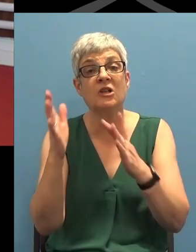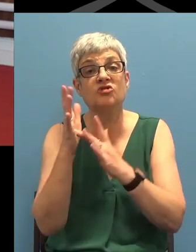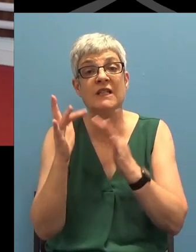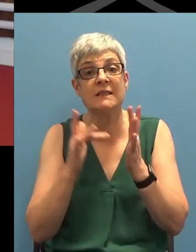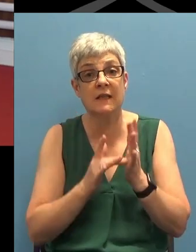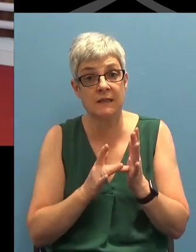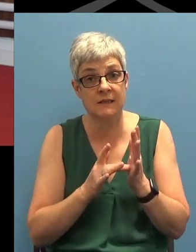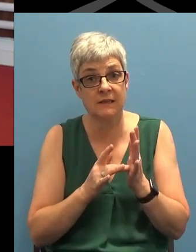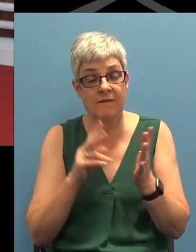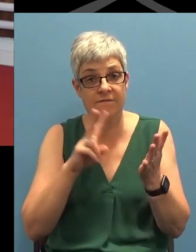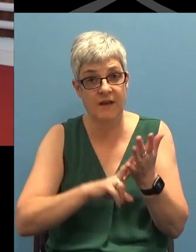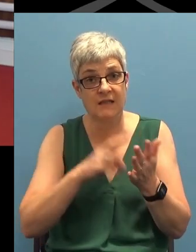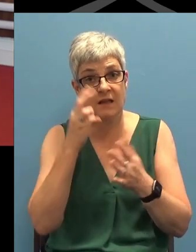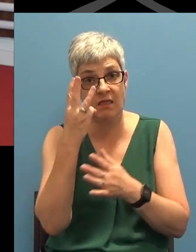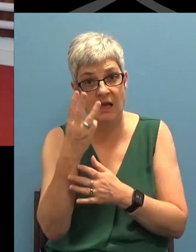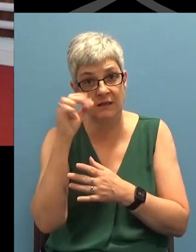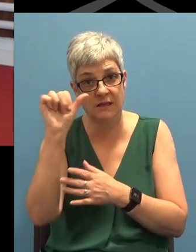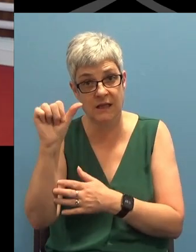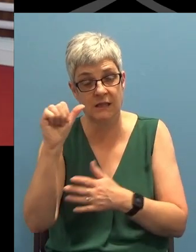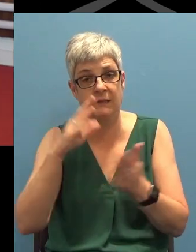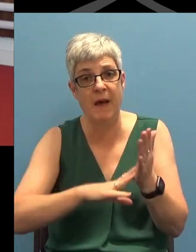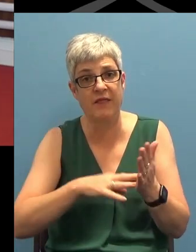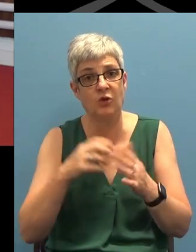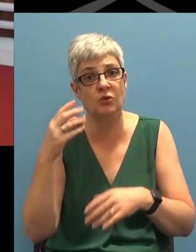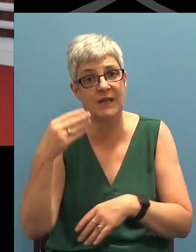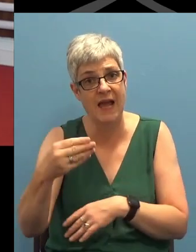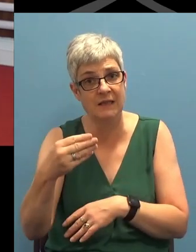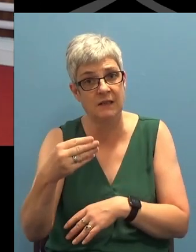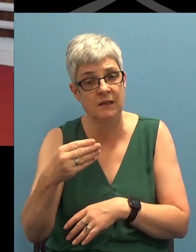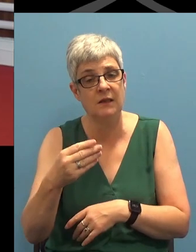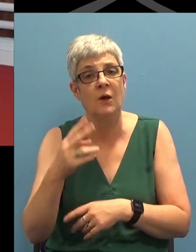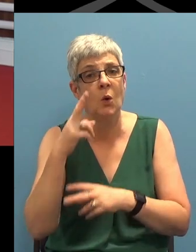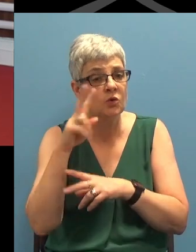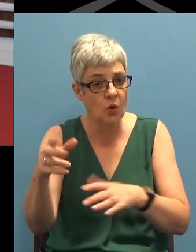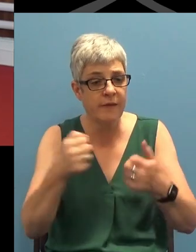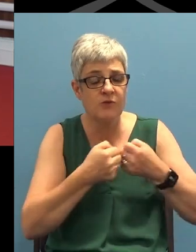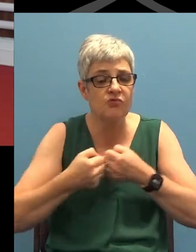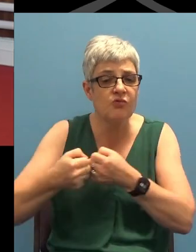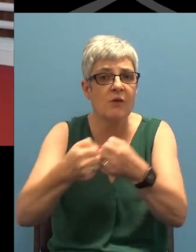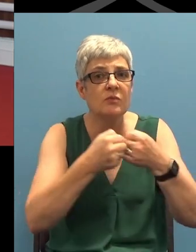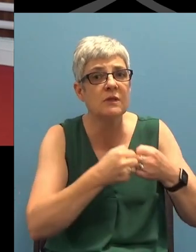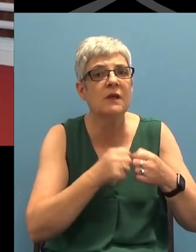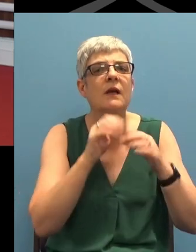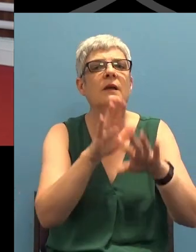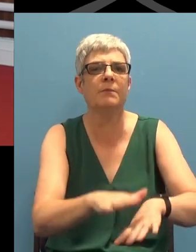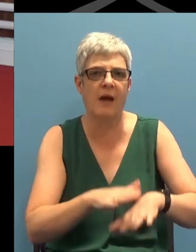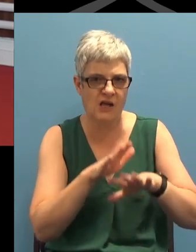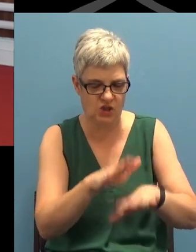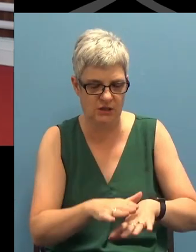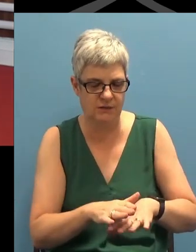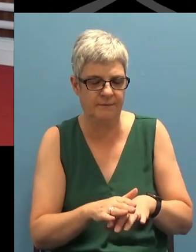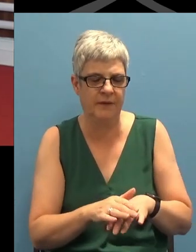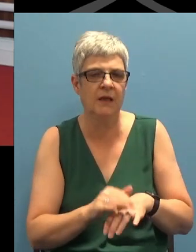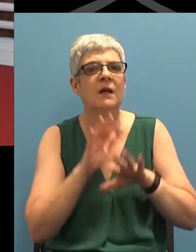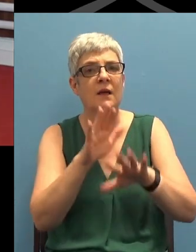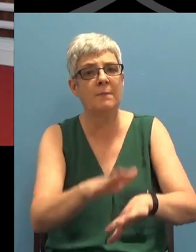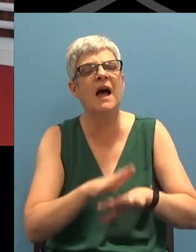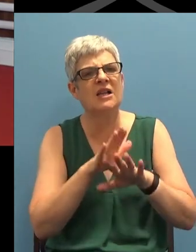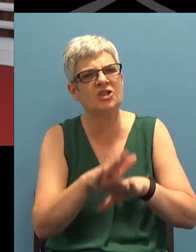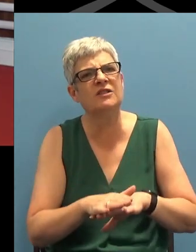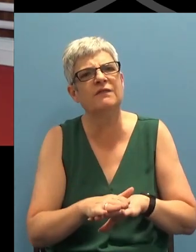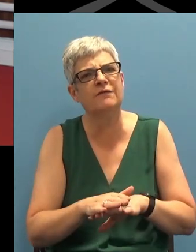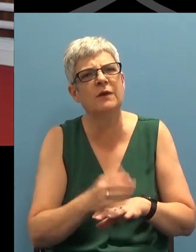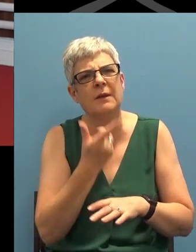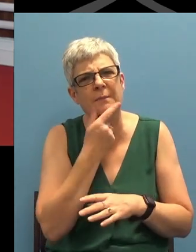Jesus, verse 36 of Matthew 9, when he saw the crowds, he had compassion on them. Compassion for the kind